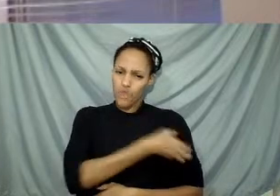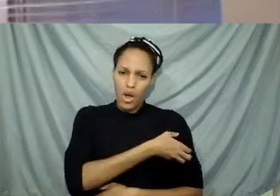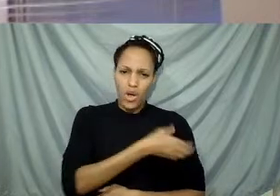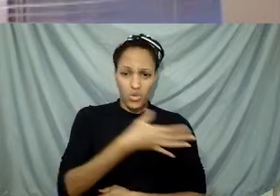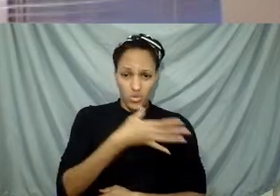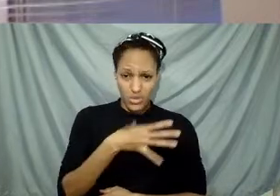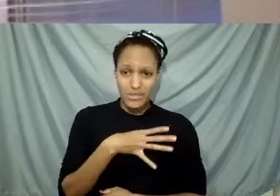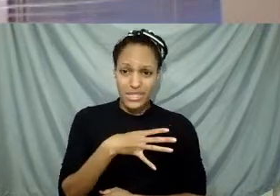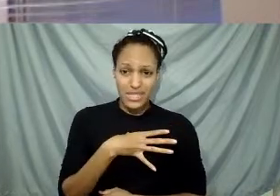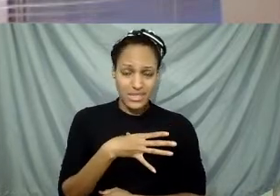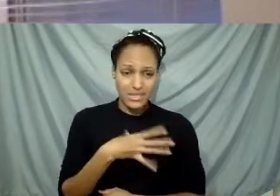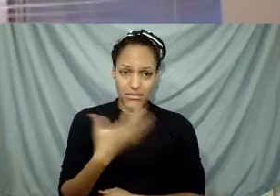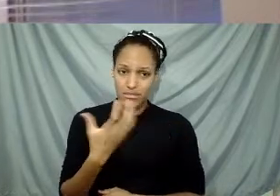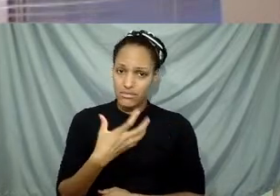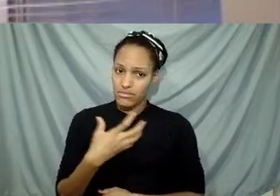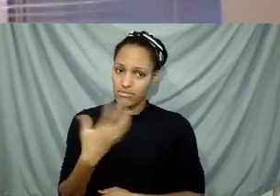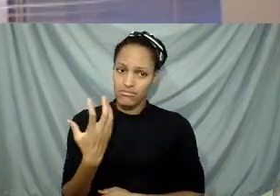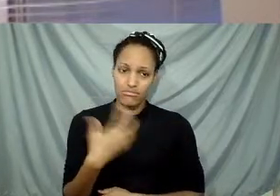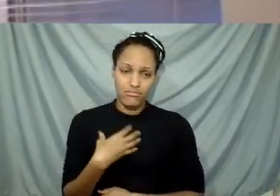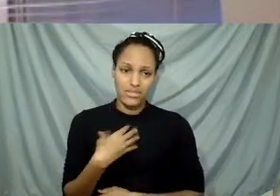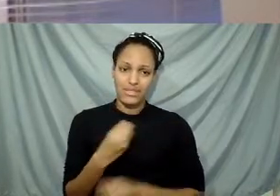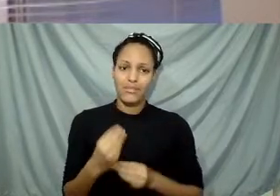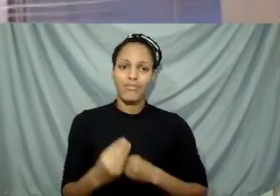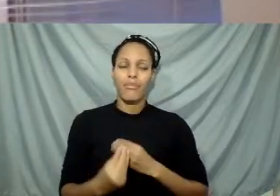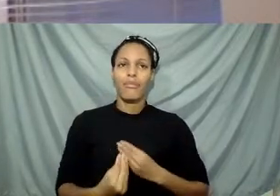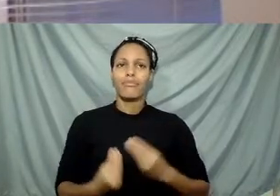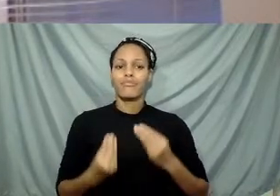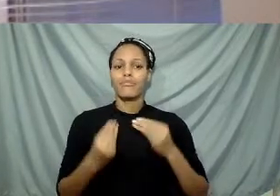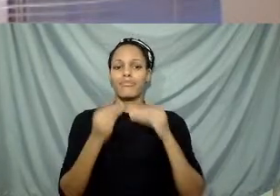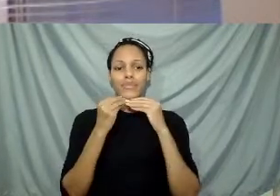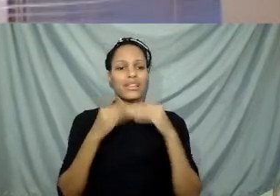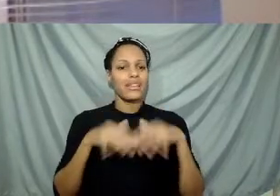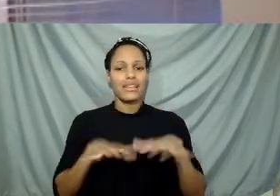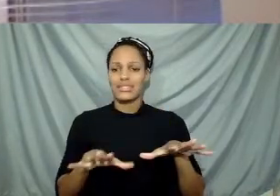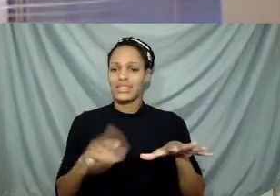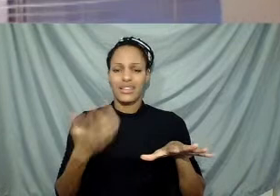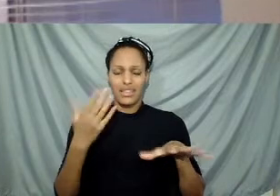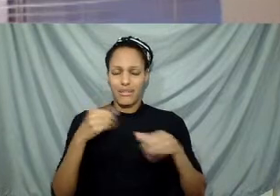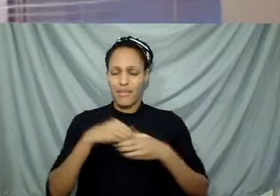is the fact that I expect women to be strong.